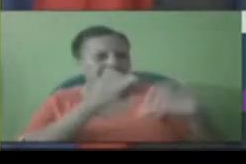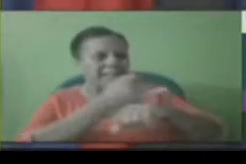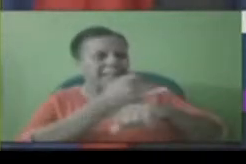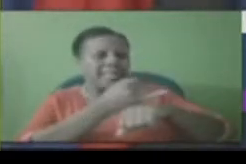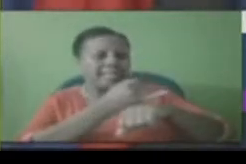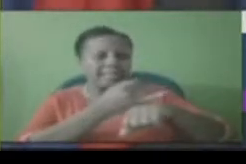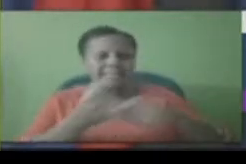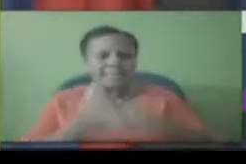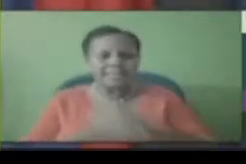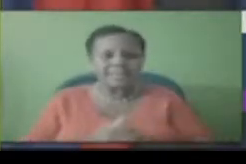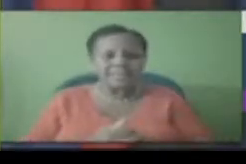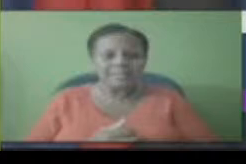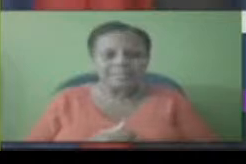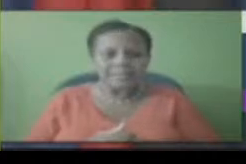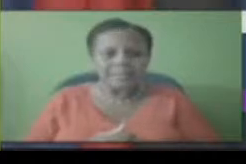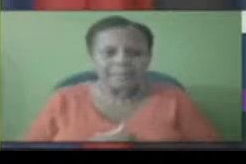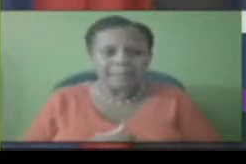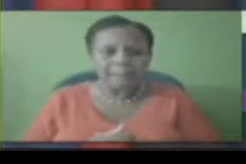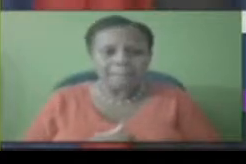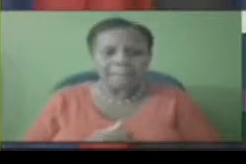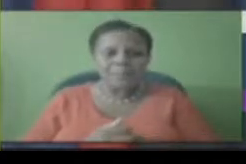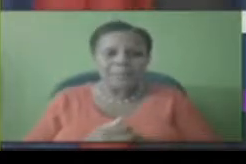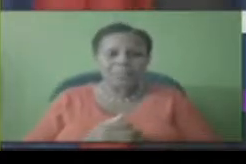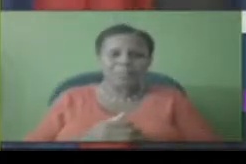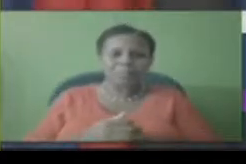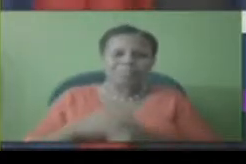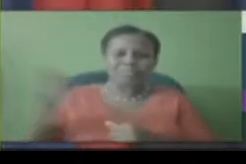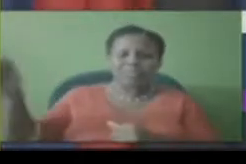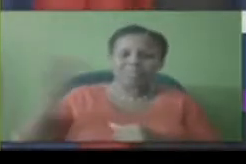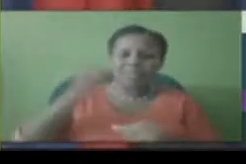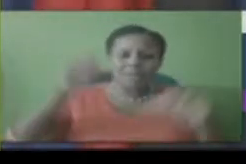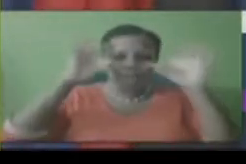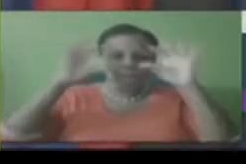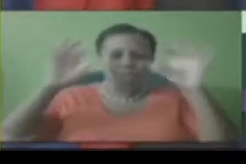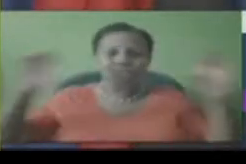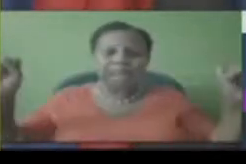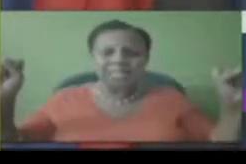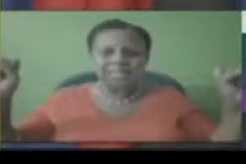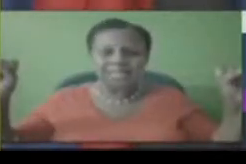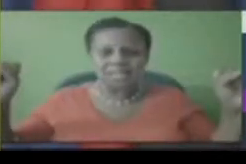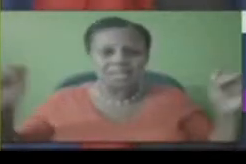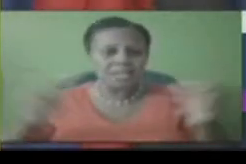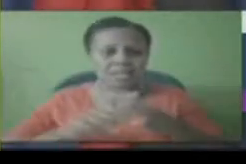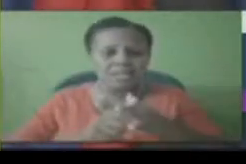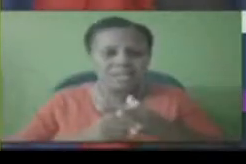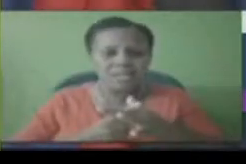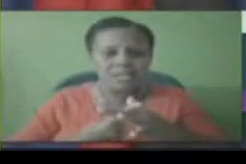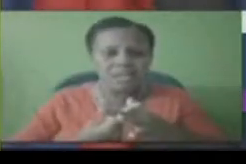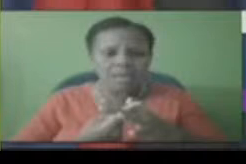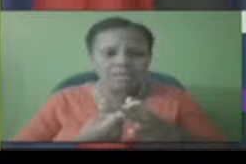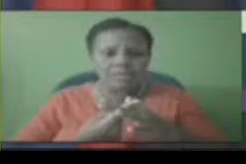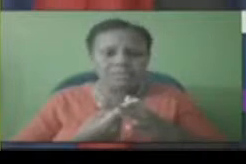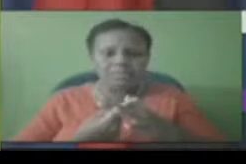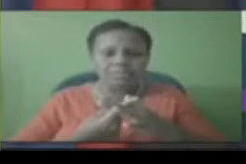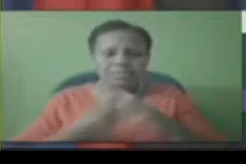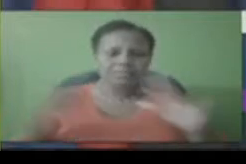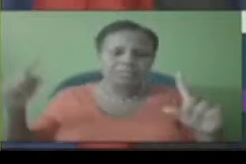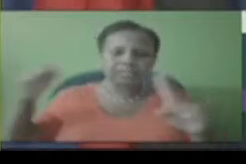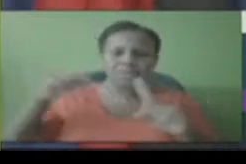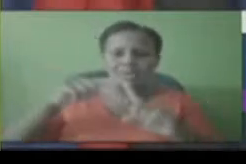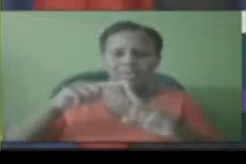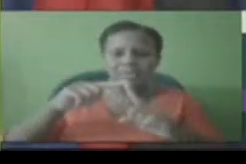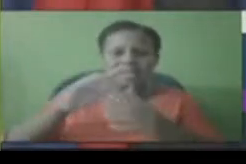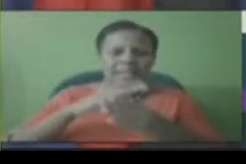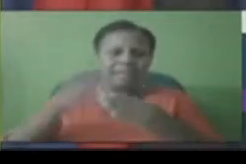president. And towards the end, the interpretation of the extent of his term. Because